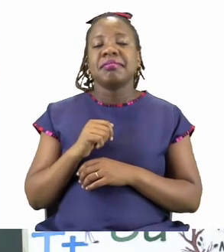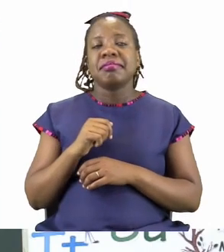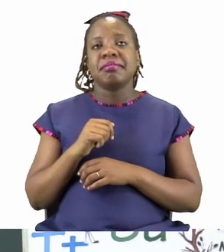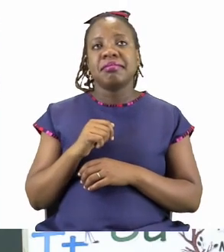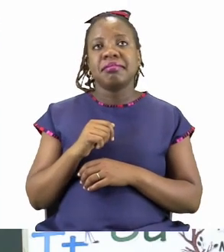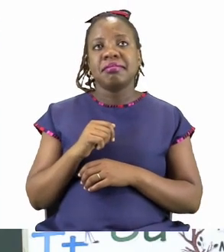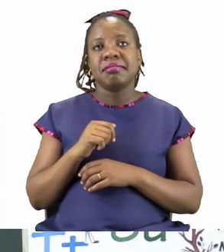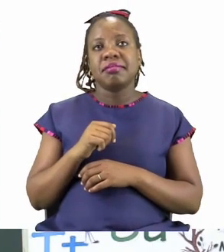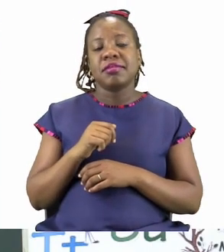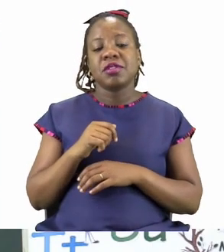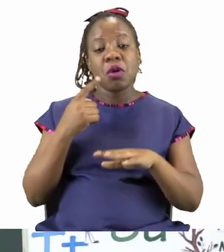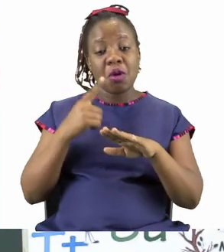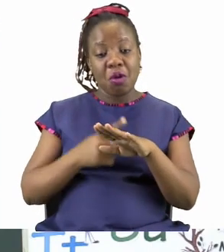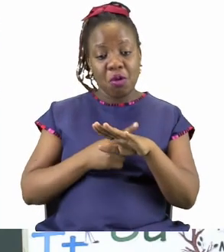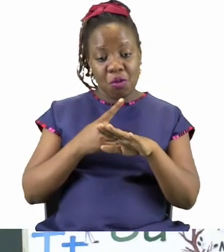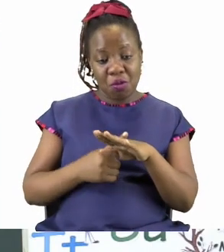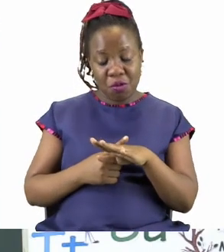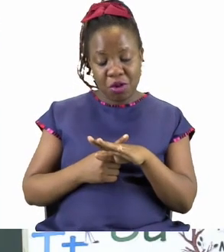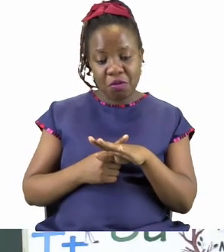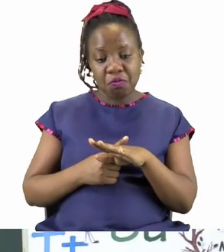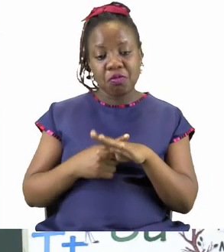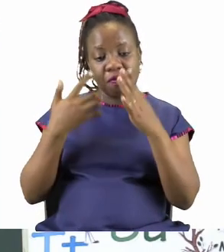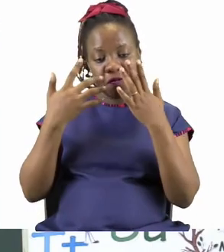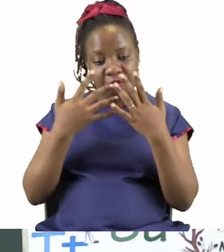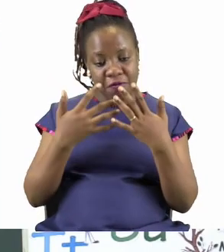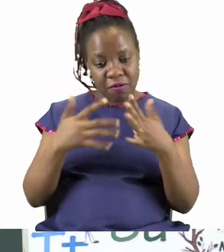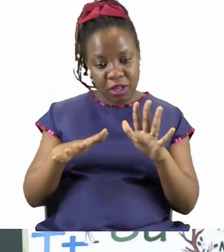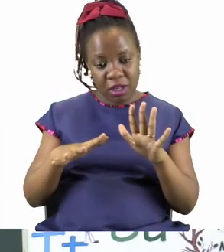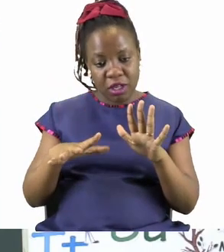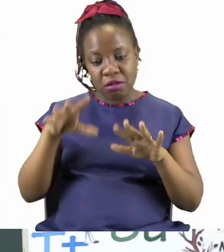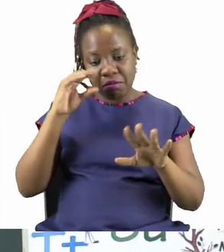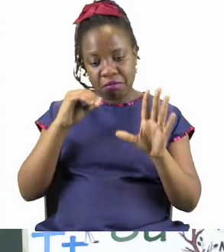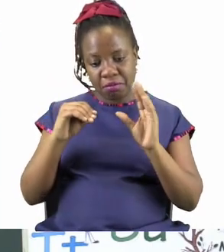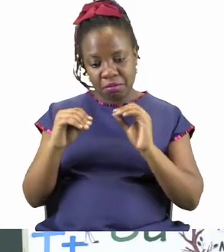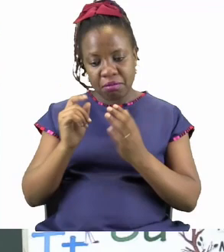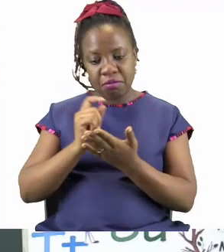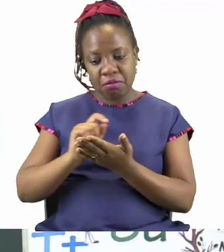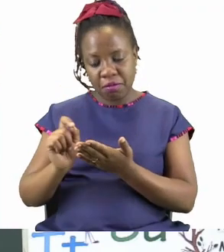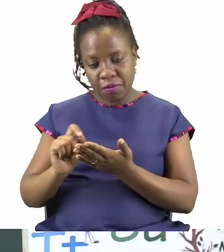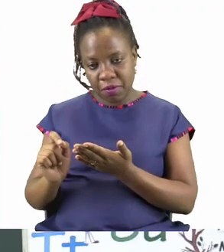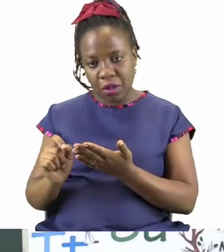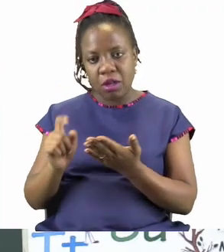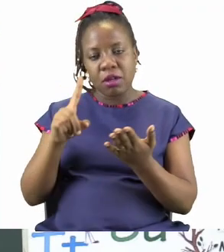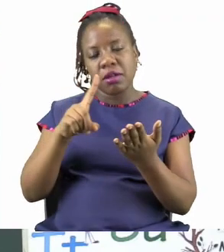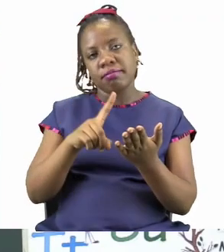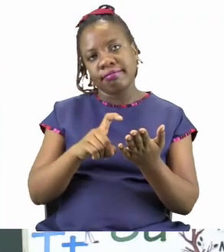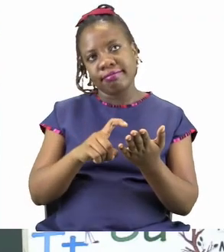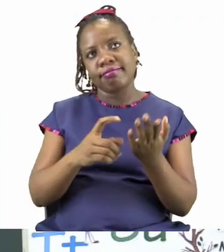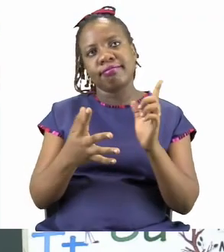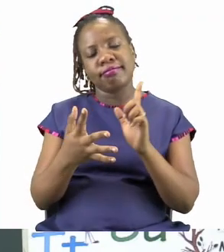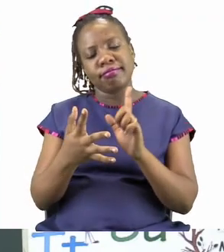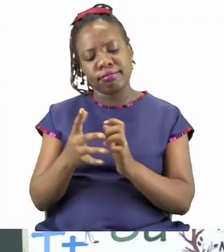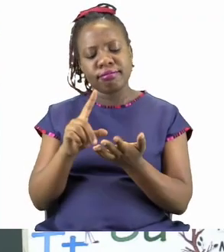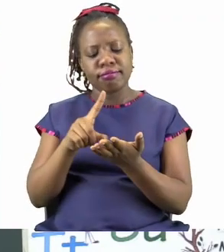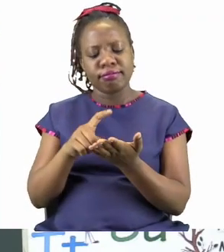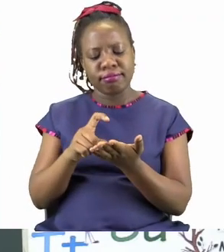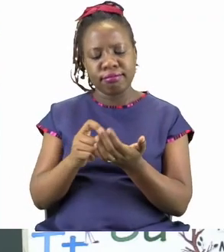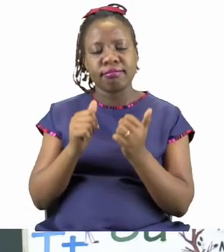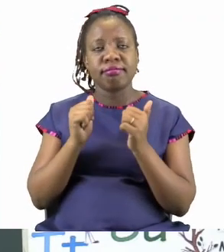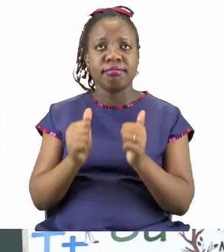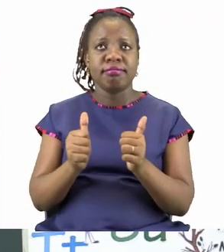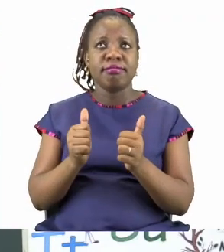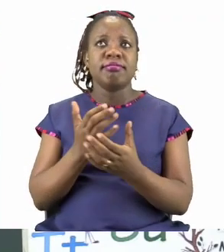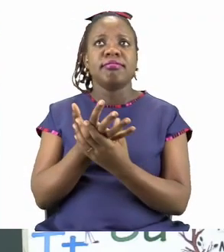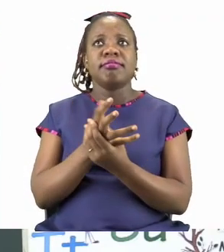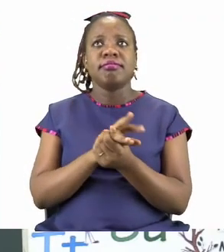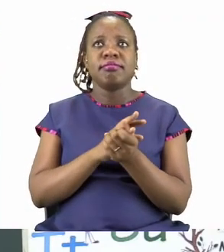girls, before we go, we need to sanitize. Now, let's make sure we put enough sanitizer on our